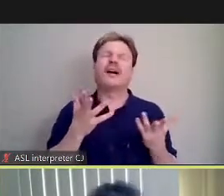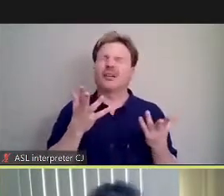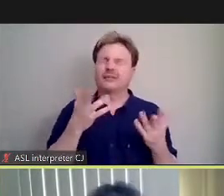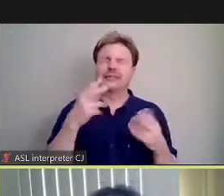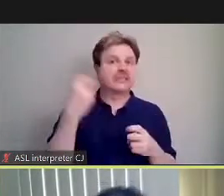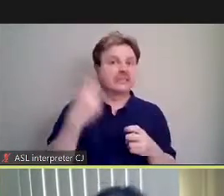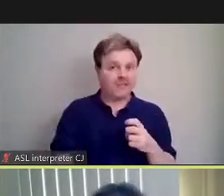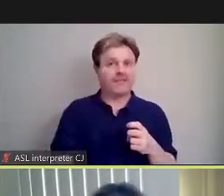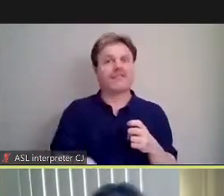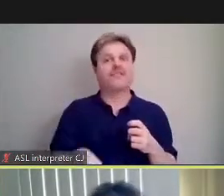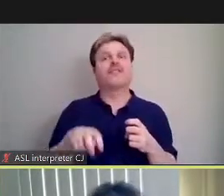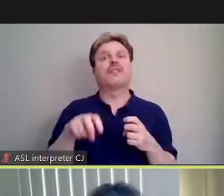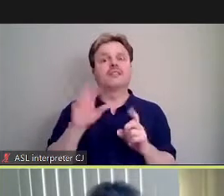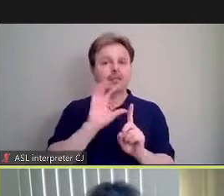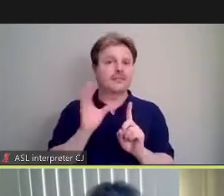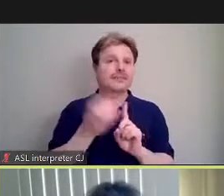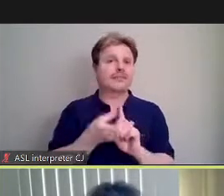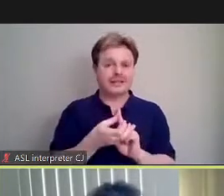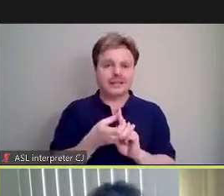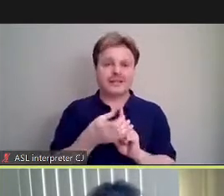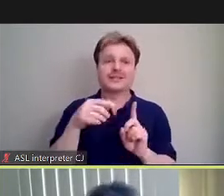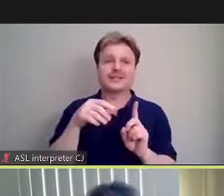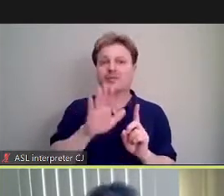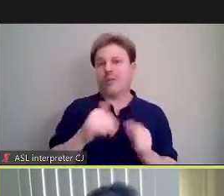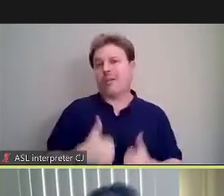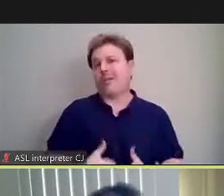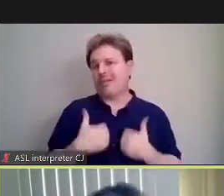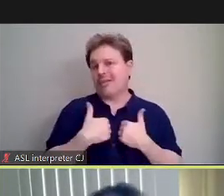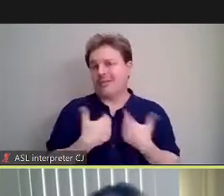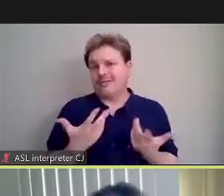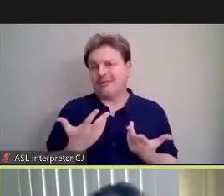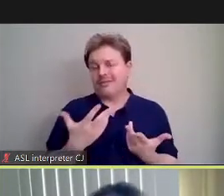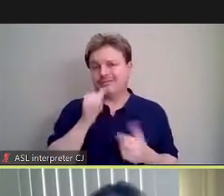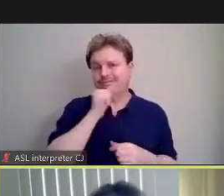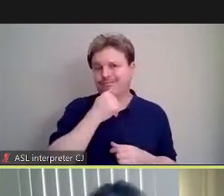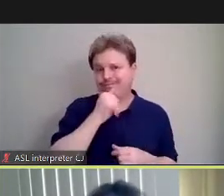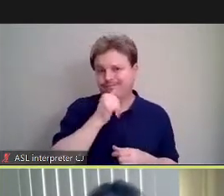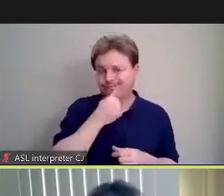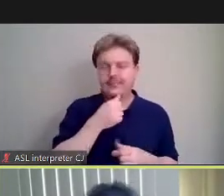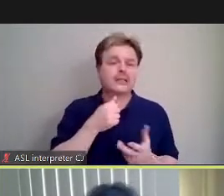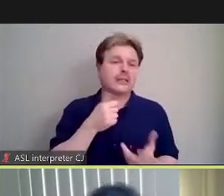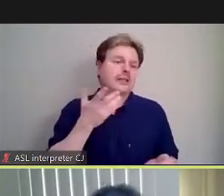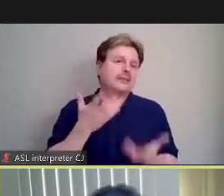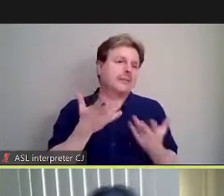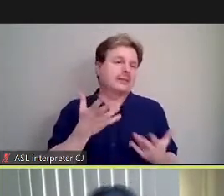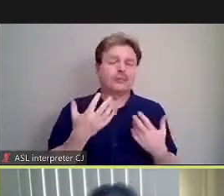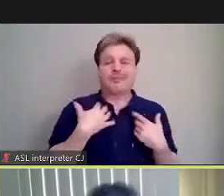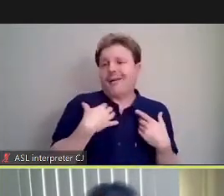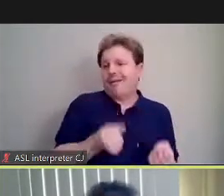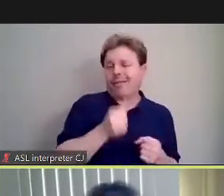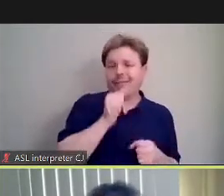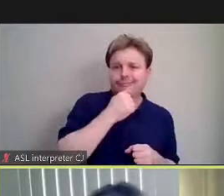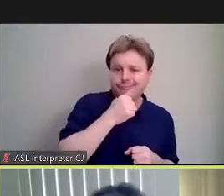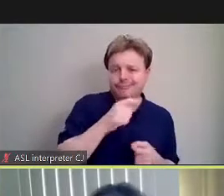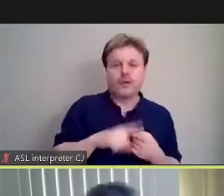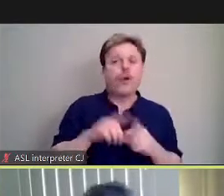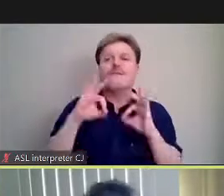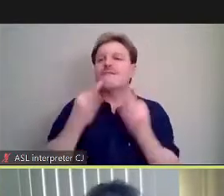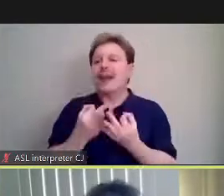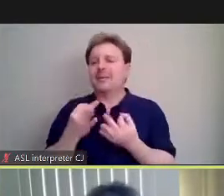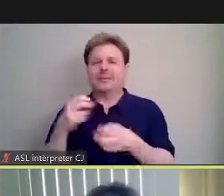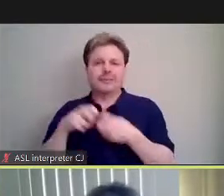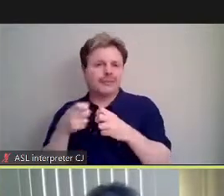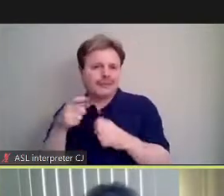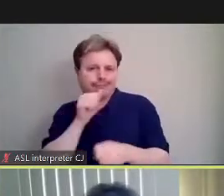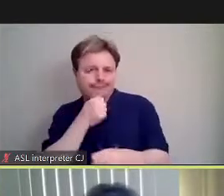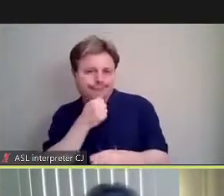difficult circumstances in your life, whether it has to do with your health or with your family, the